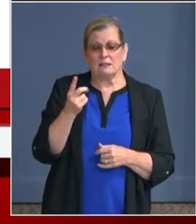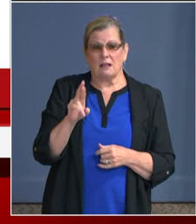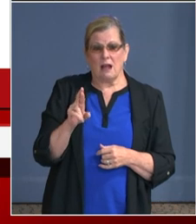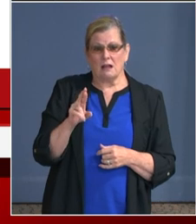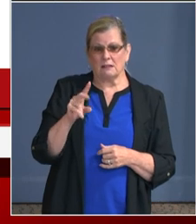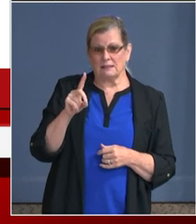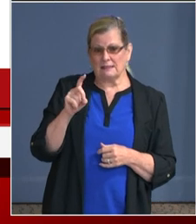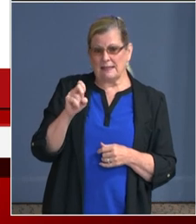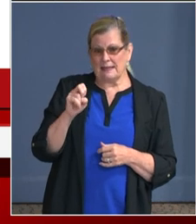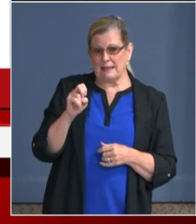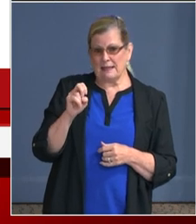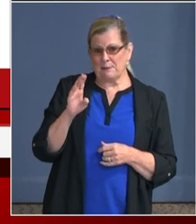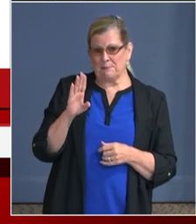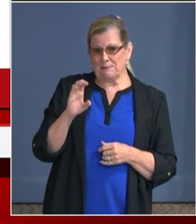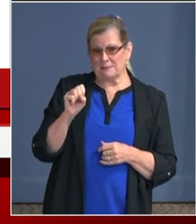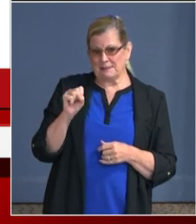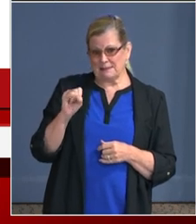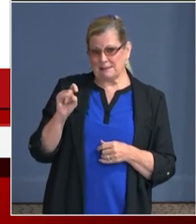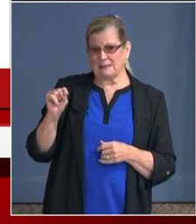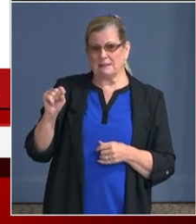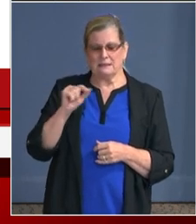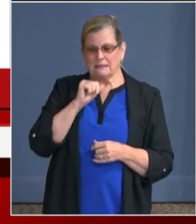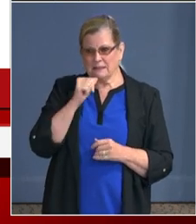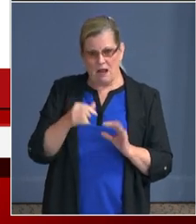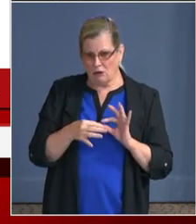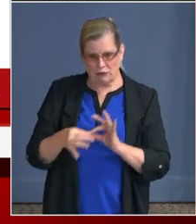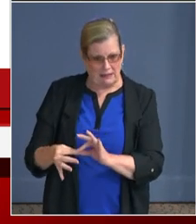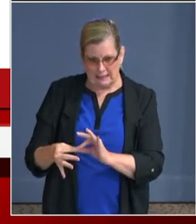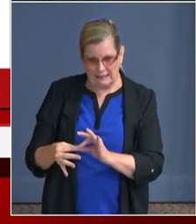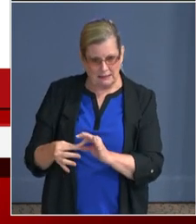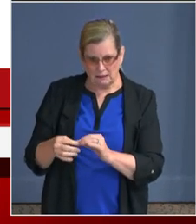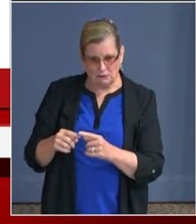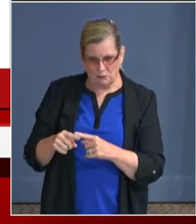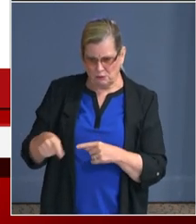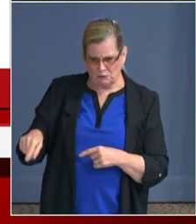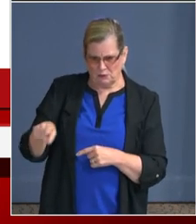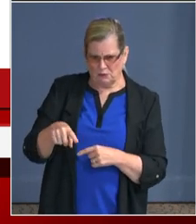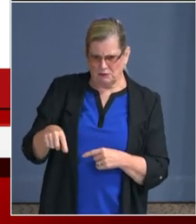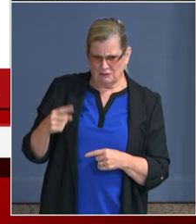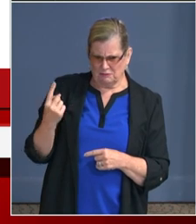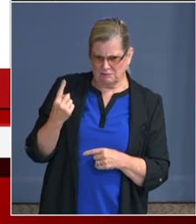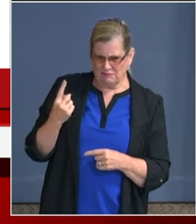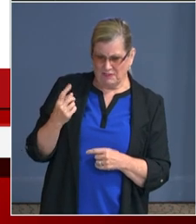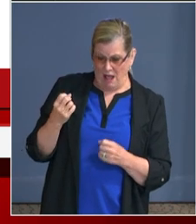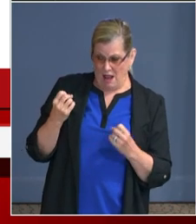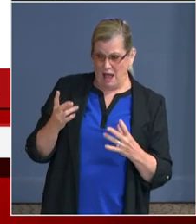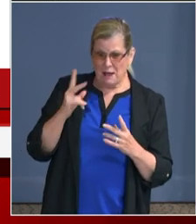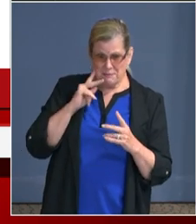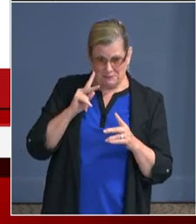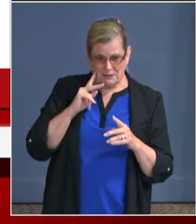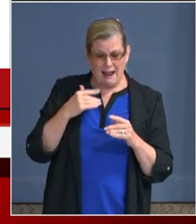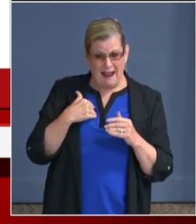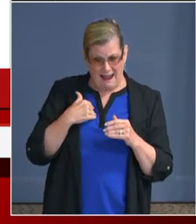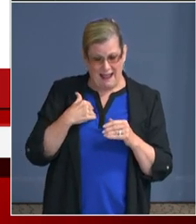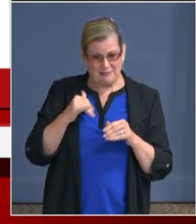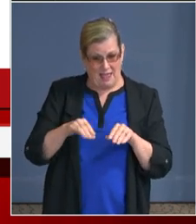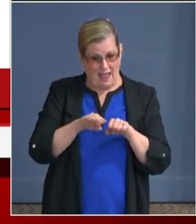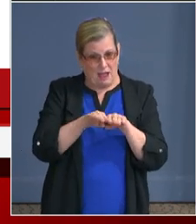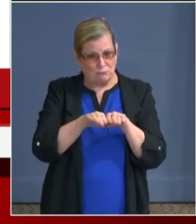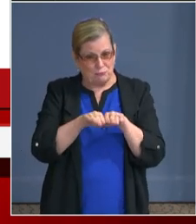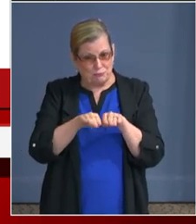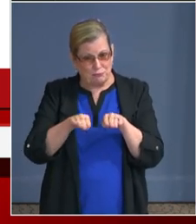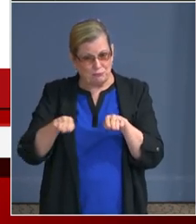are unrelated. And so we see a plateau largely, not just in DC, but in our region, and we